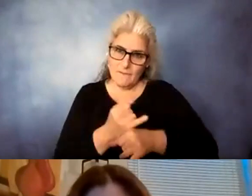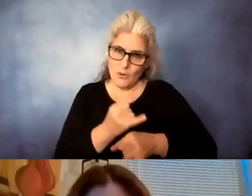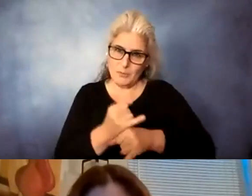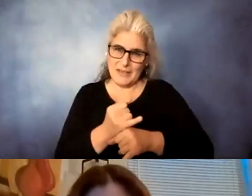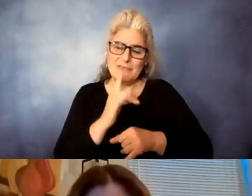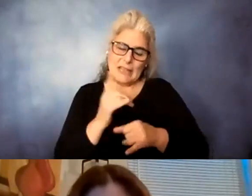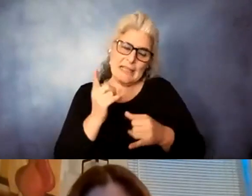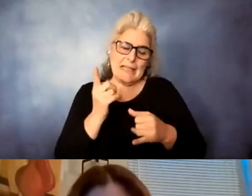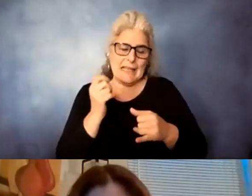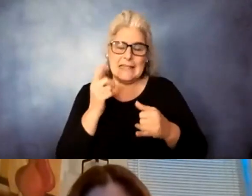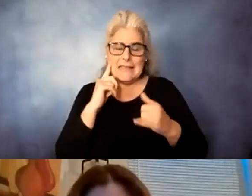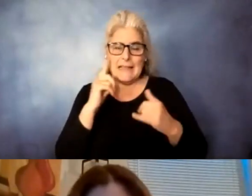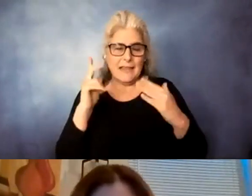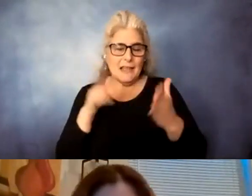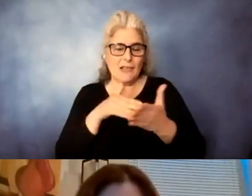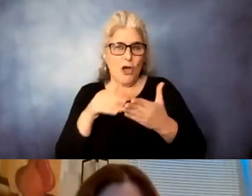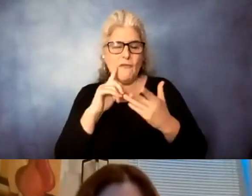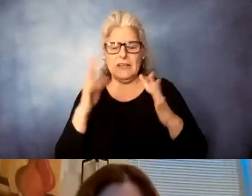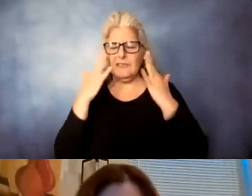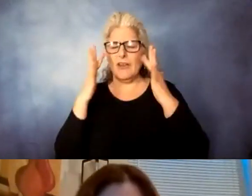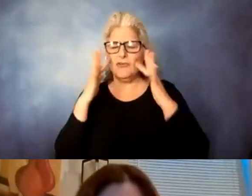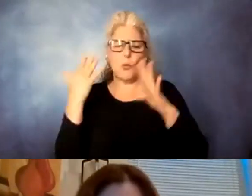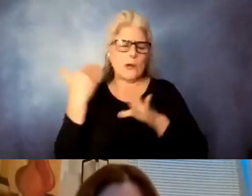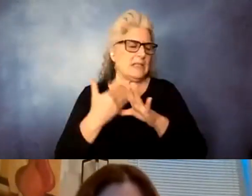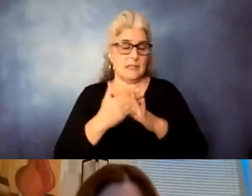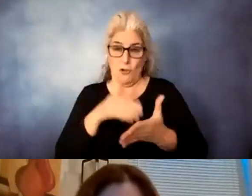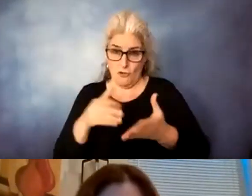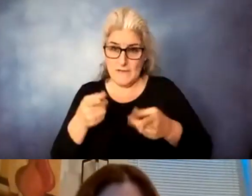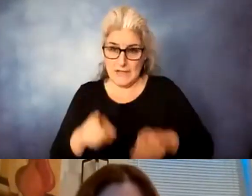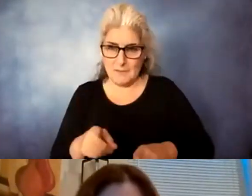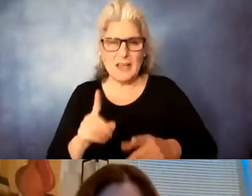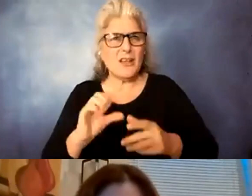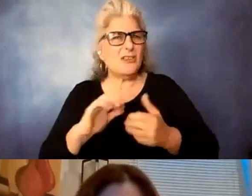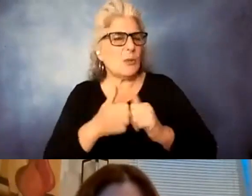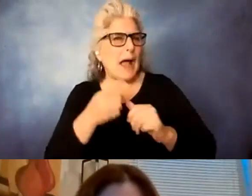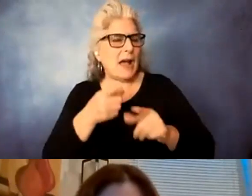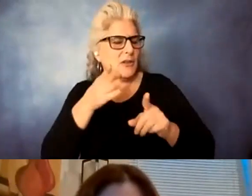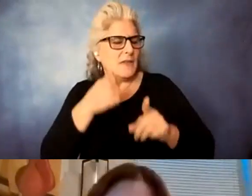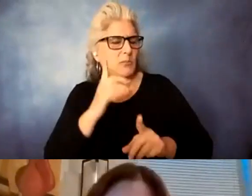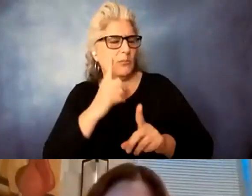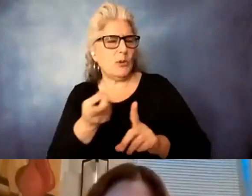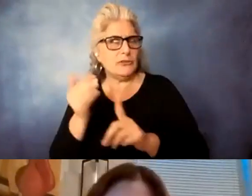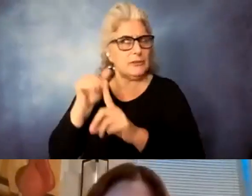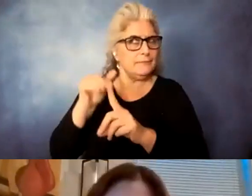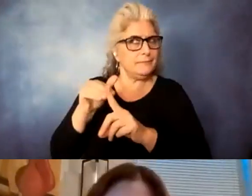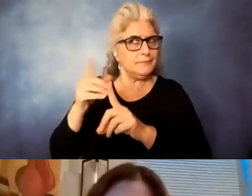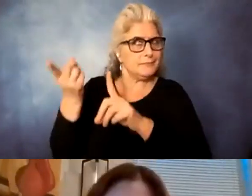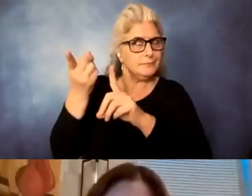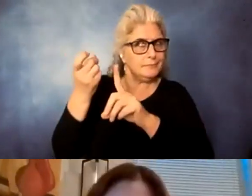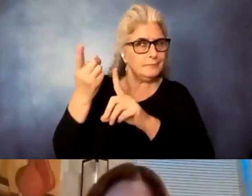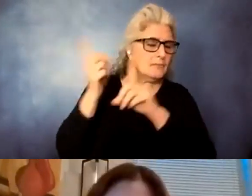bit mayhem, you hear all the noise. How are they going to be able to flag down somebody? Or will somebody be actually standing